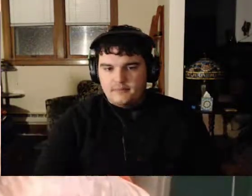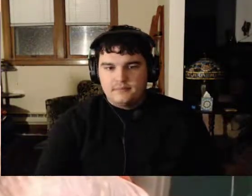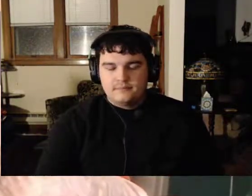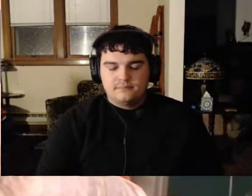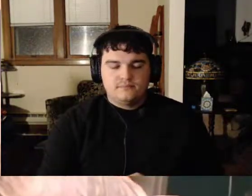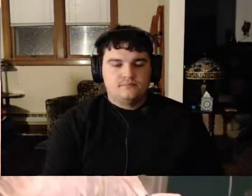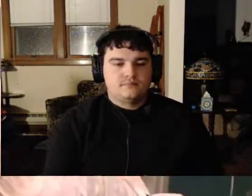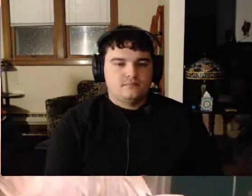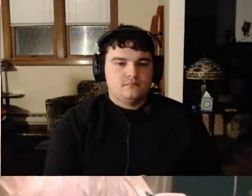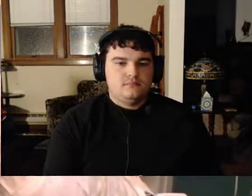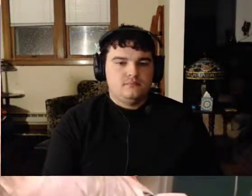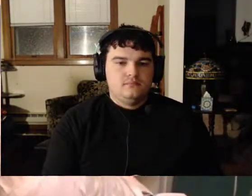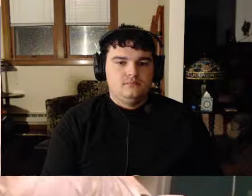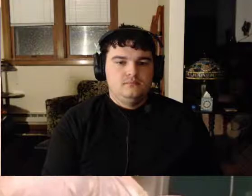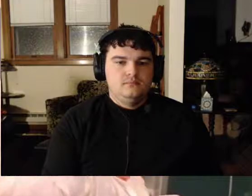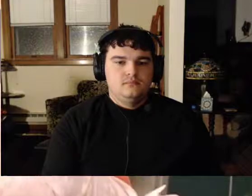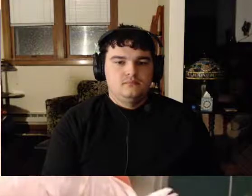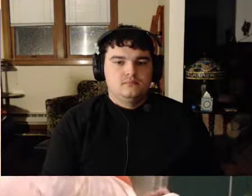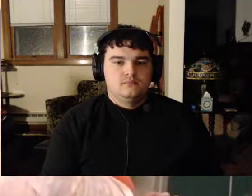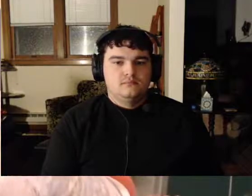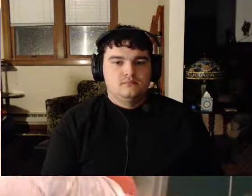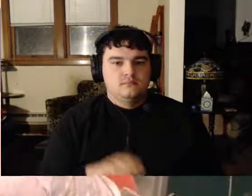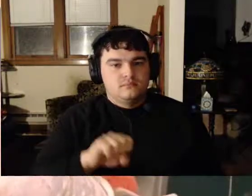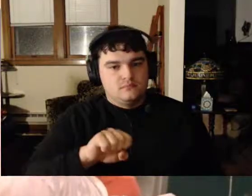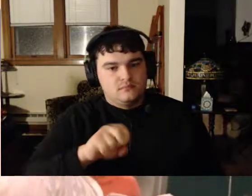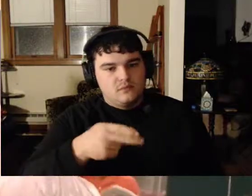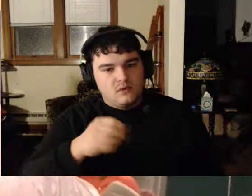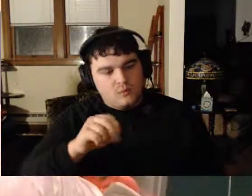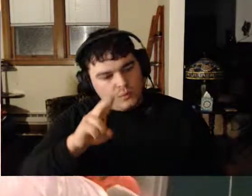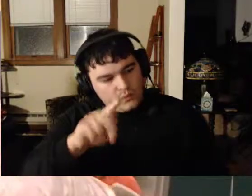should. Huh? S-H-O-U-D.